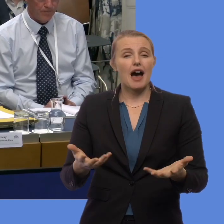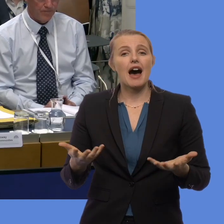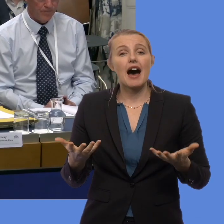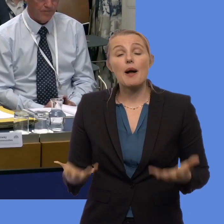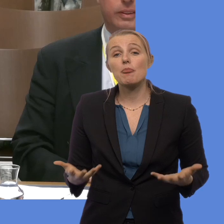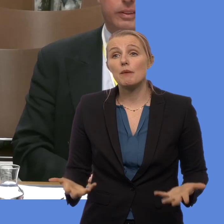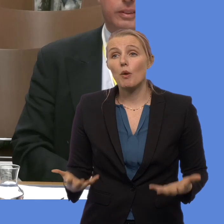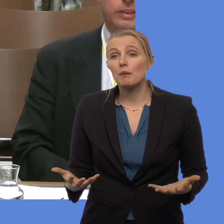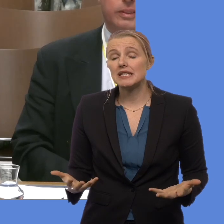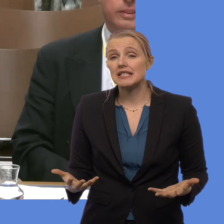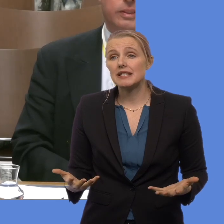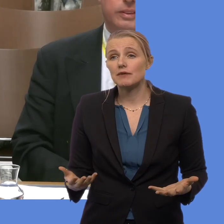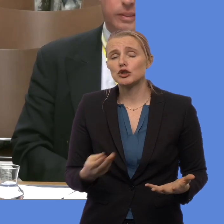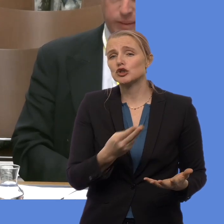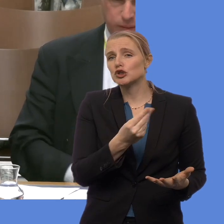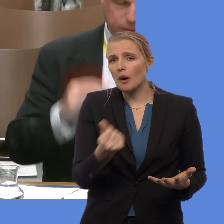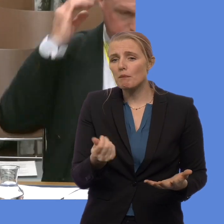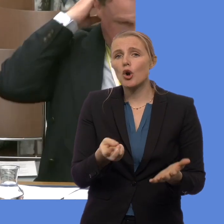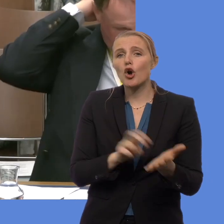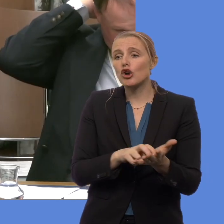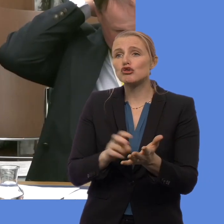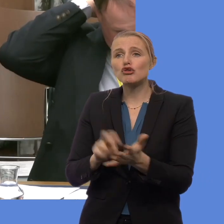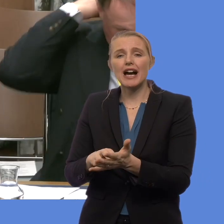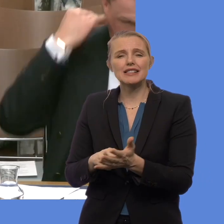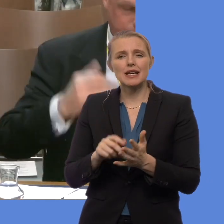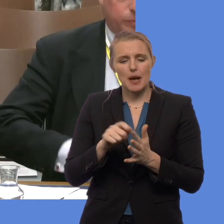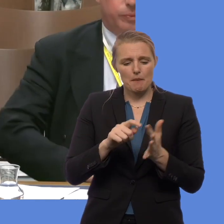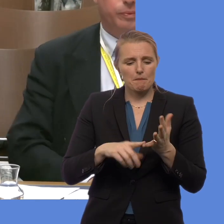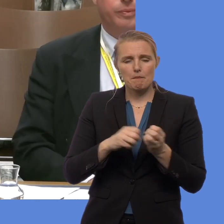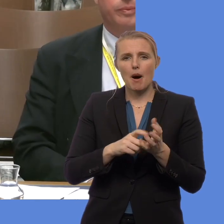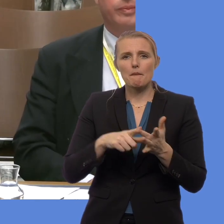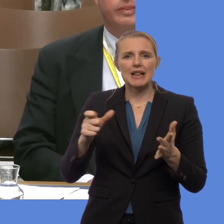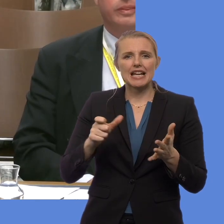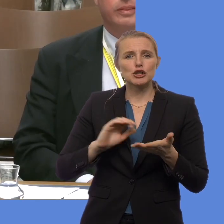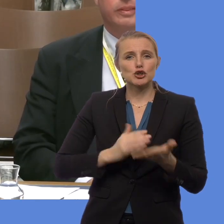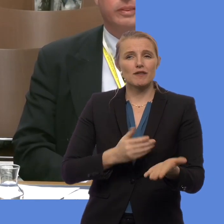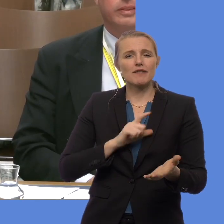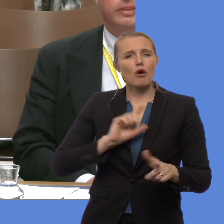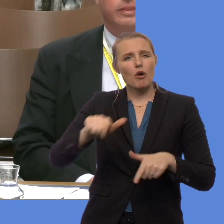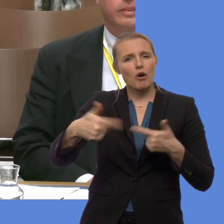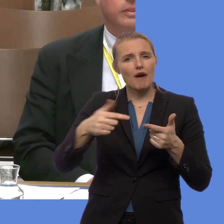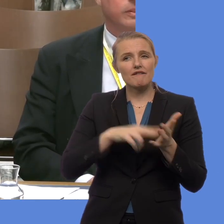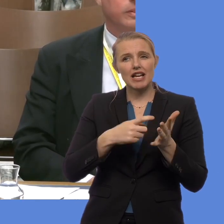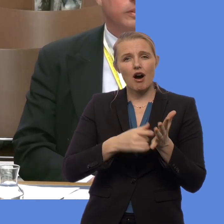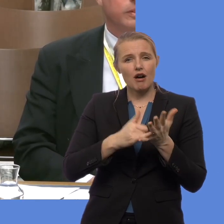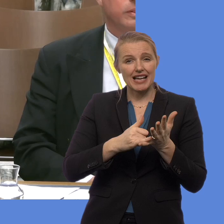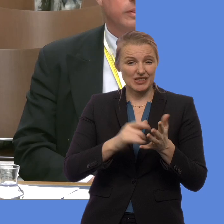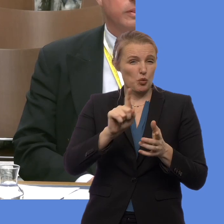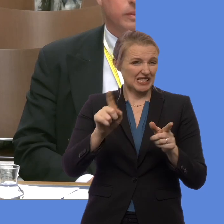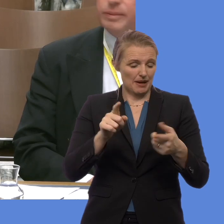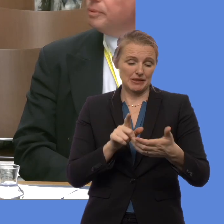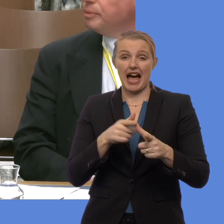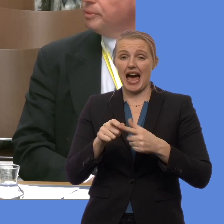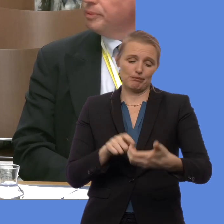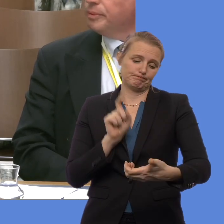that there are some contracts across the public service for video remote service, which is if you're deaf, you have an app on your phone,